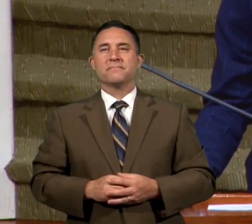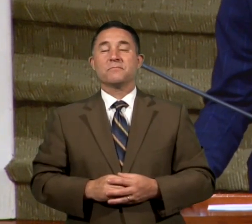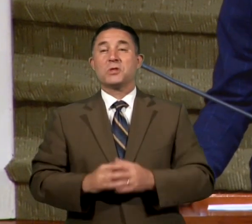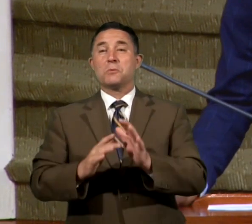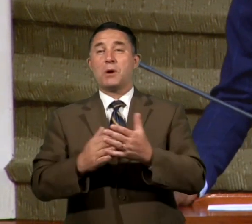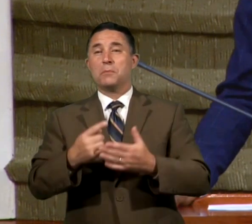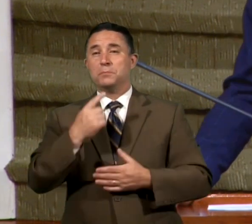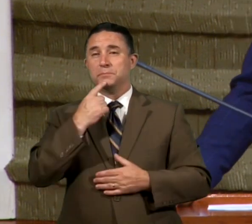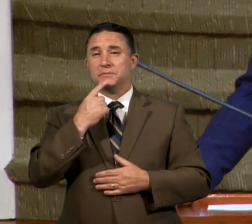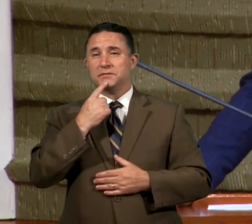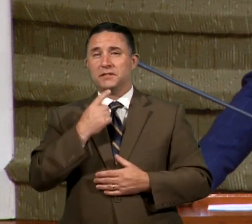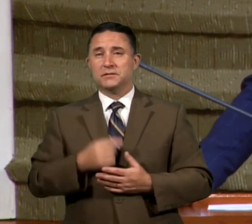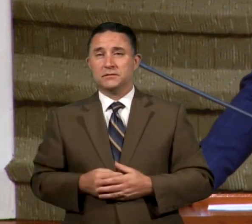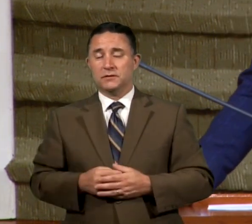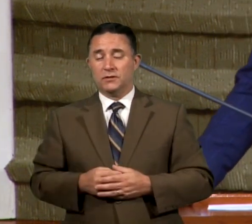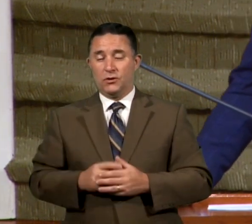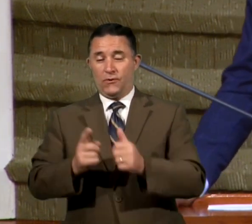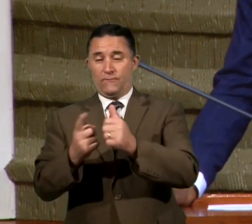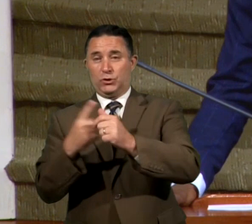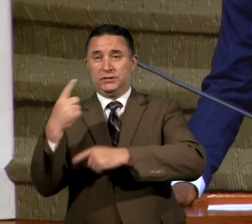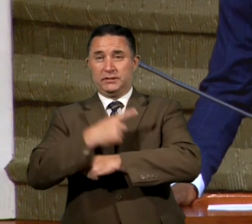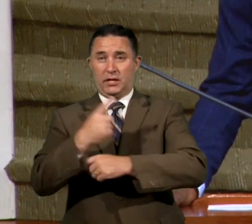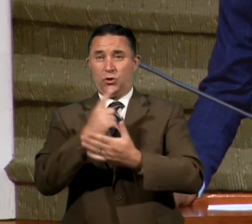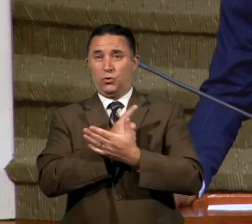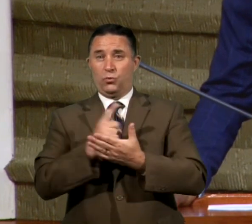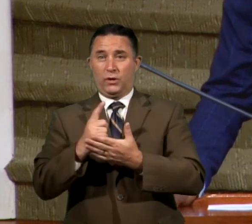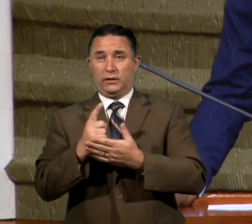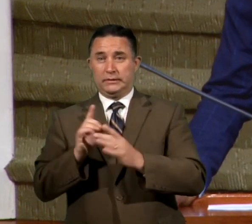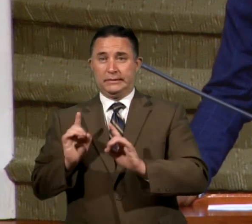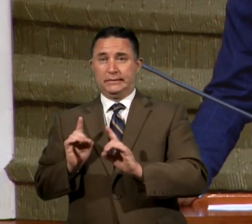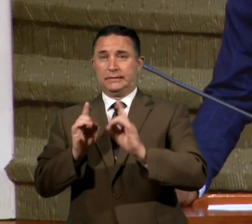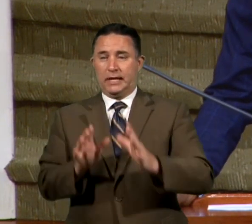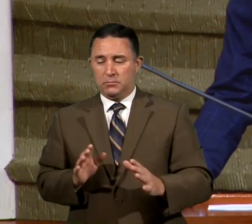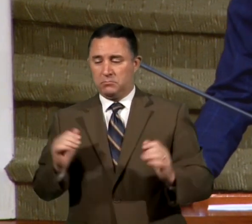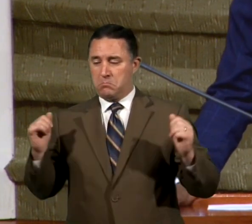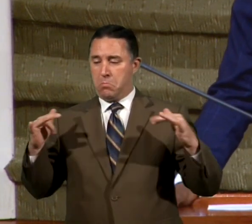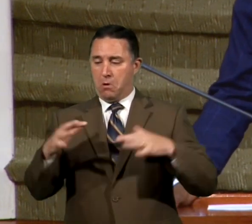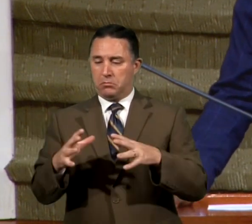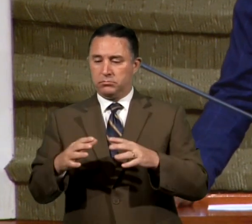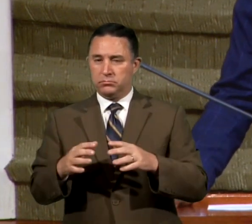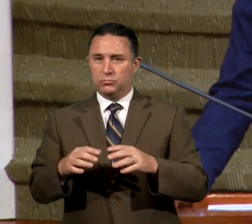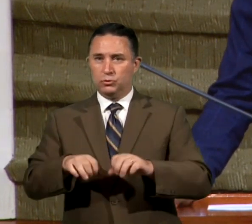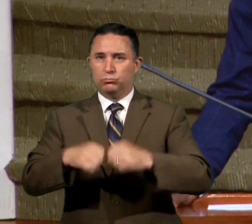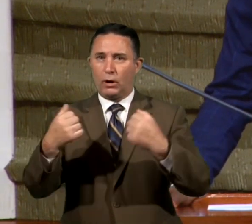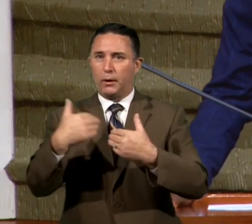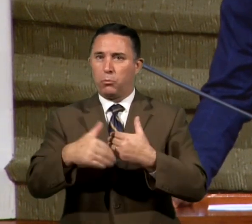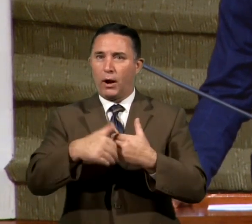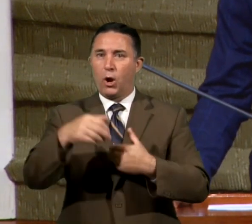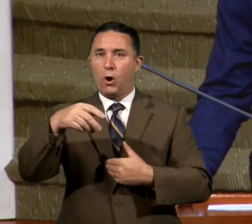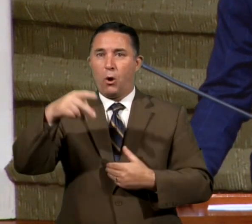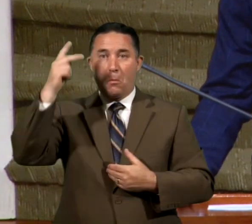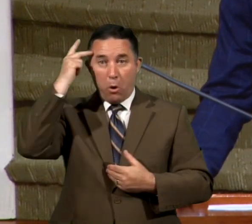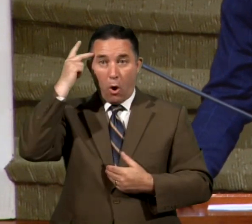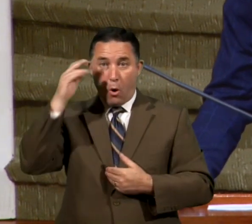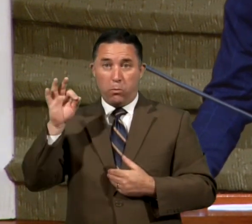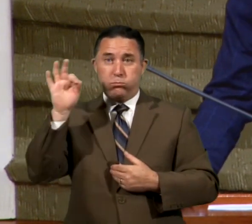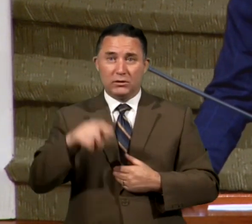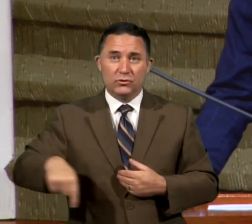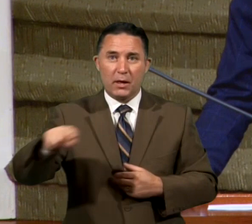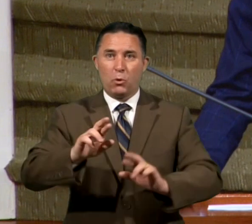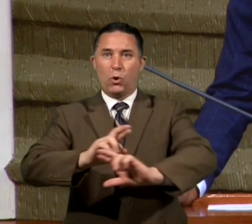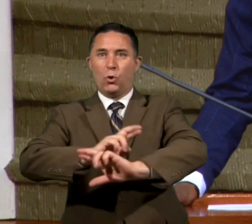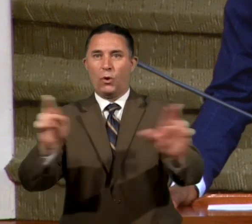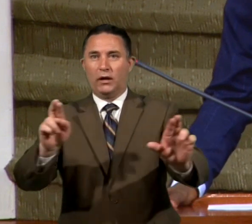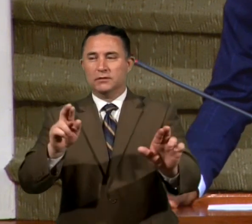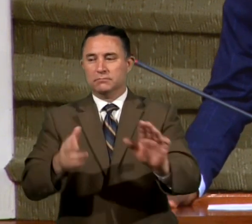The Bible should say, and upon the first day of the week, when the disciples came together to break bread, Paul preached unto them, ready